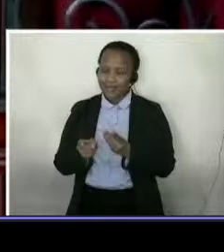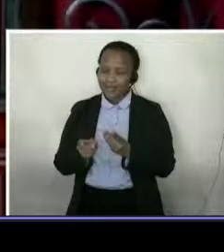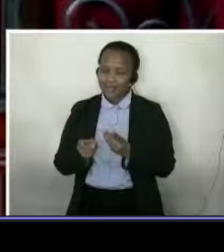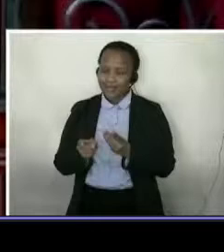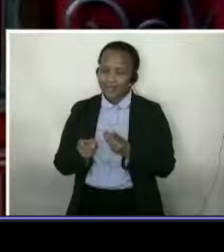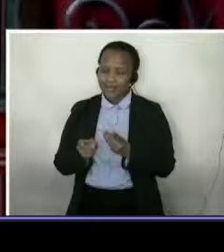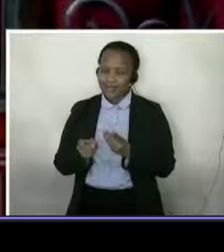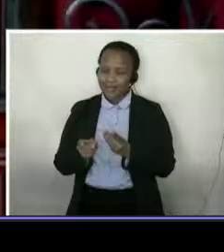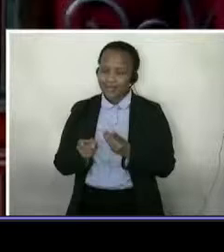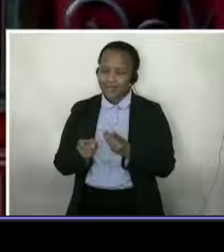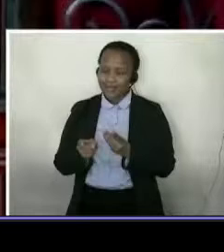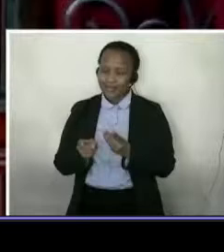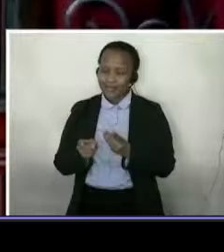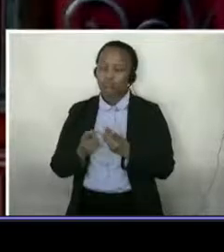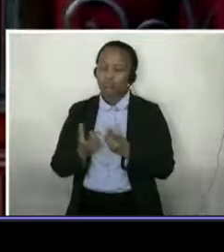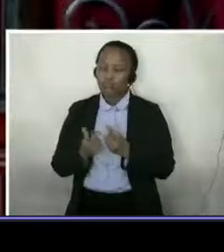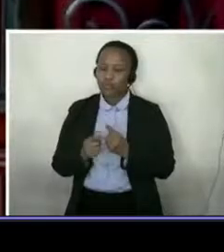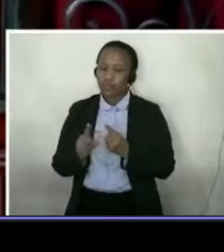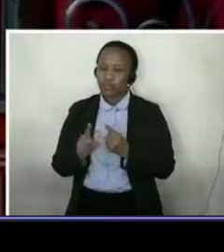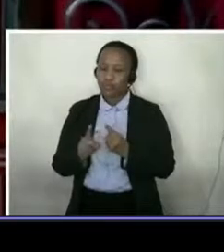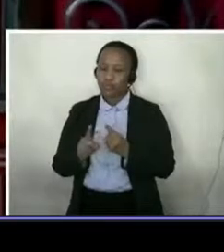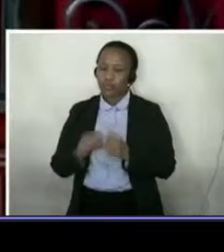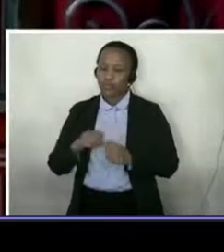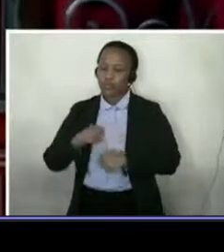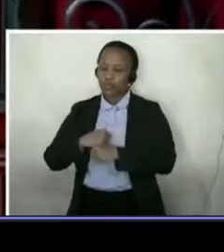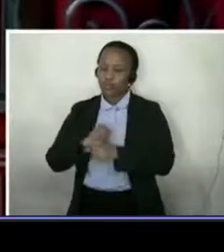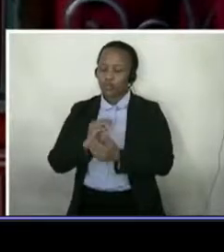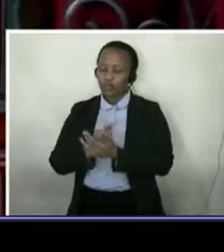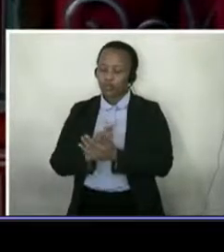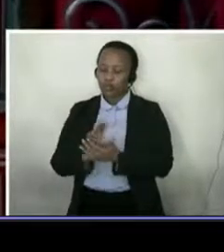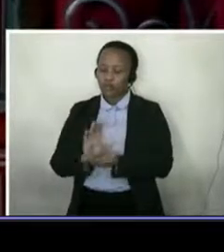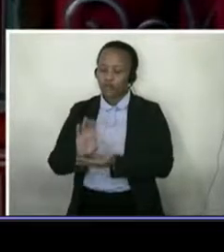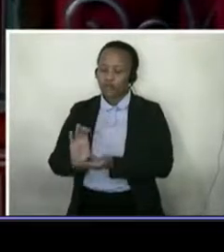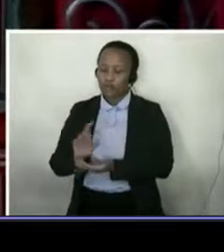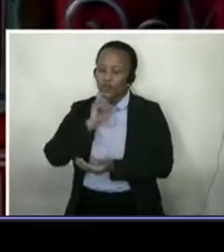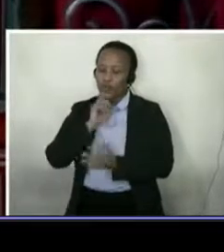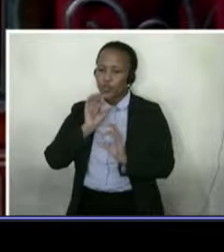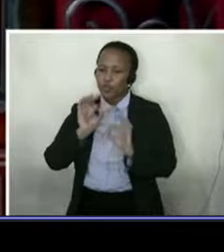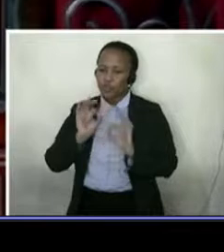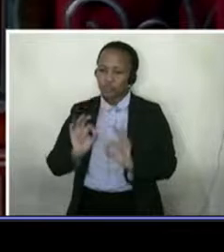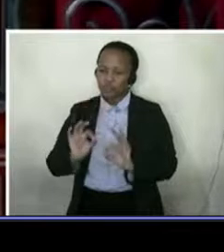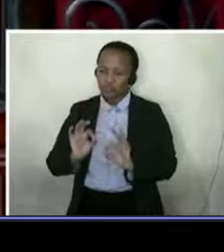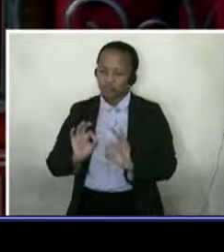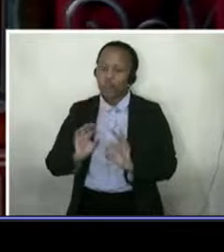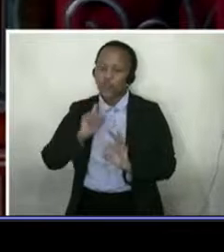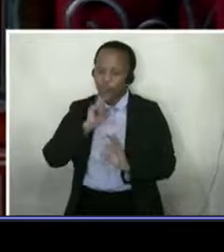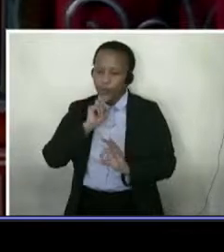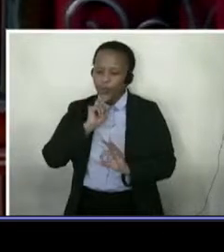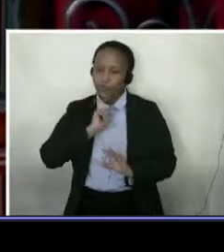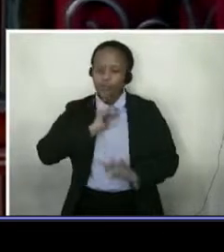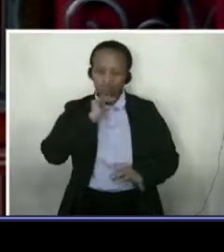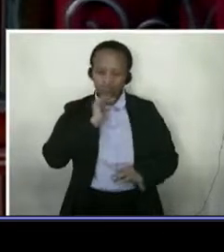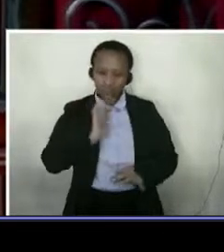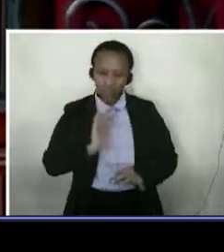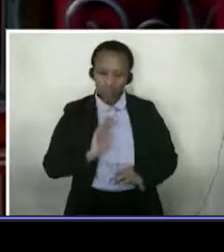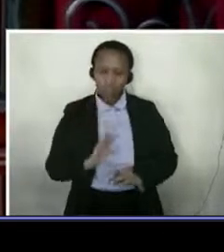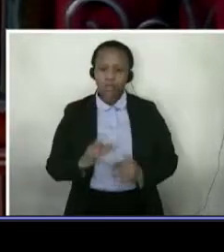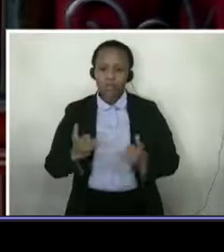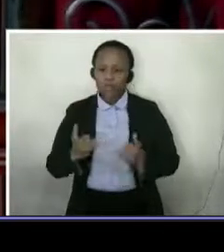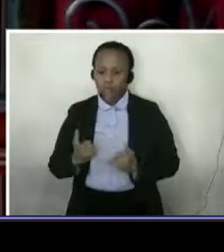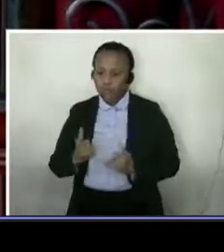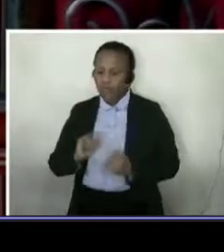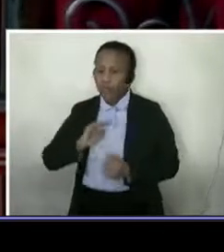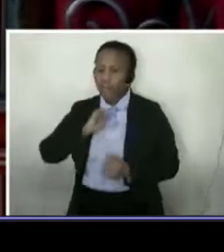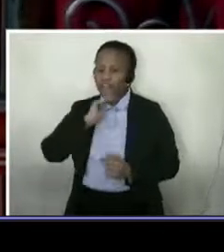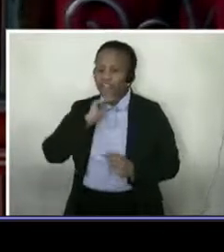has made sure that they've used their funds correctly and efficiently. Their matter, which says speed and efficiency,